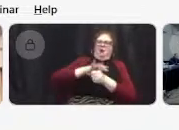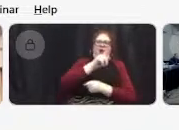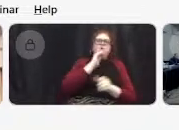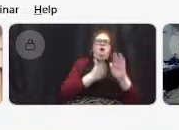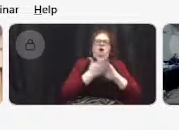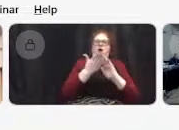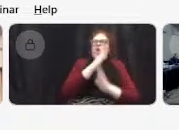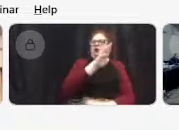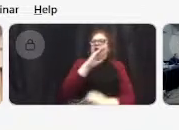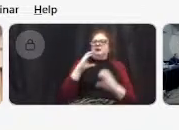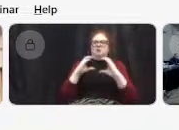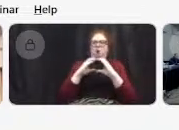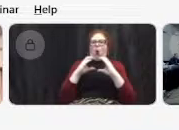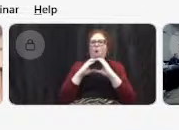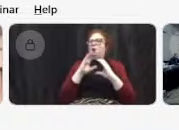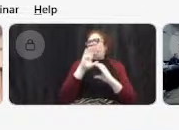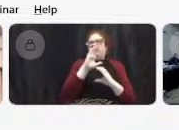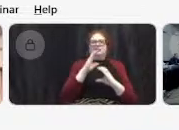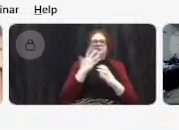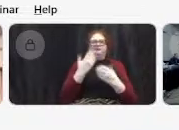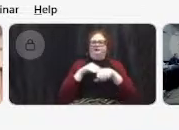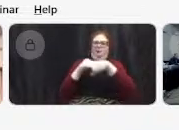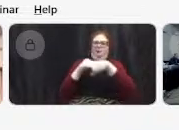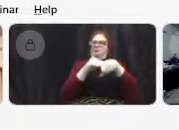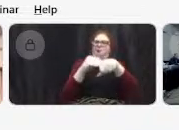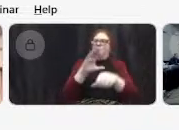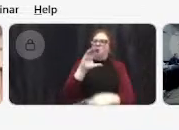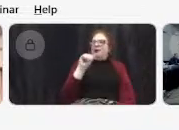canteen or keep it on the property at all times.